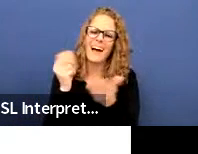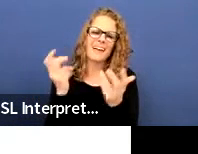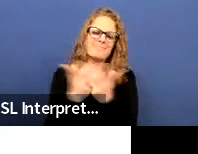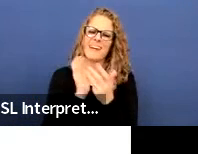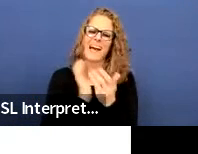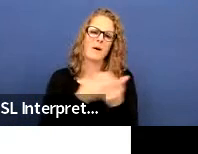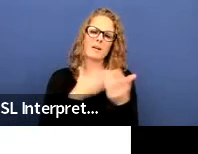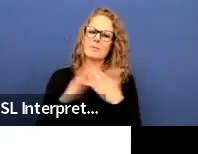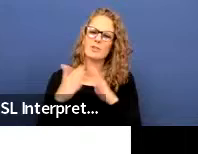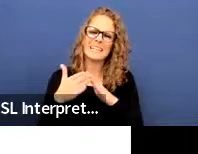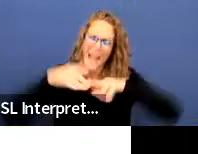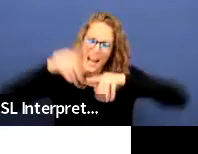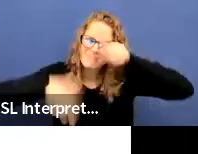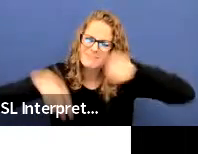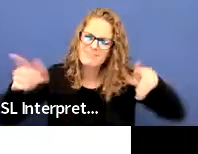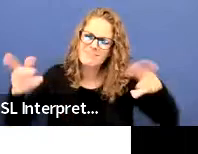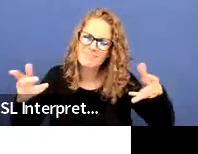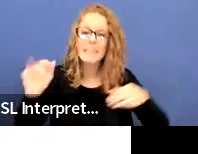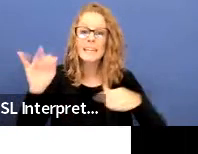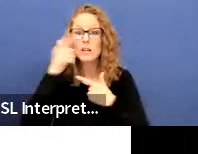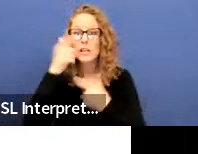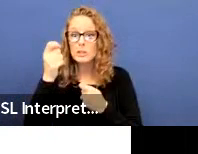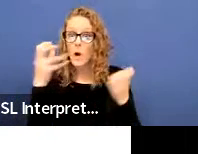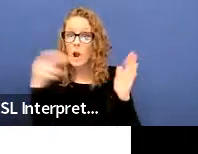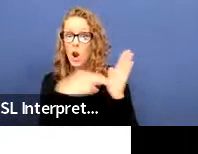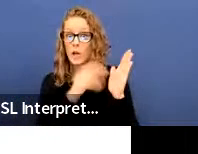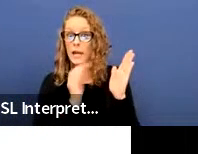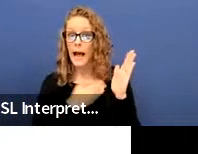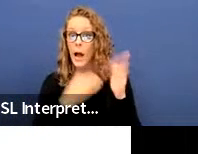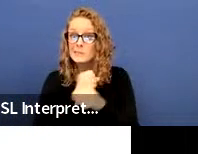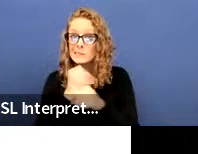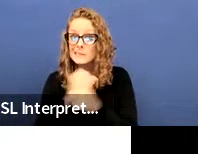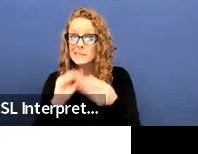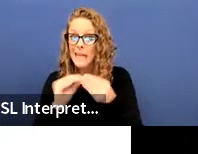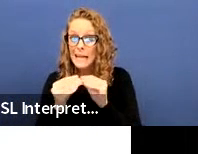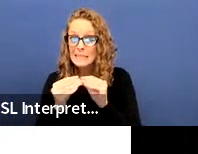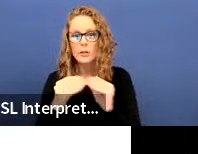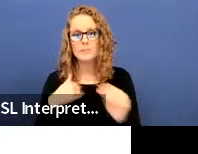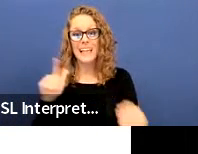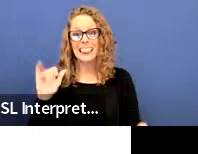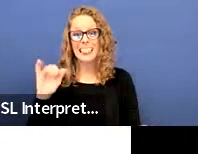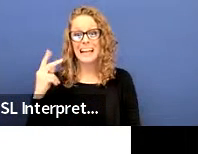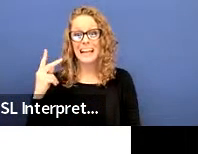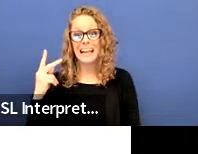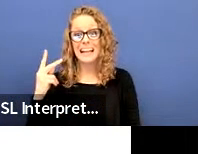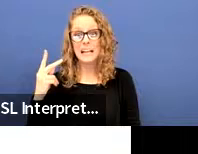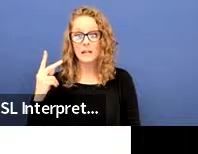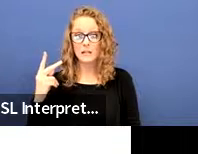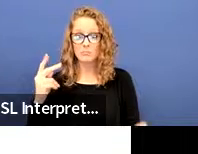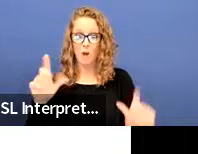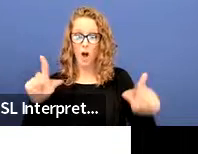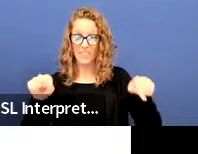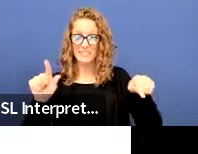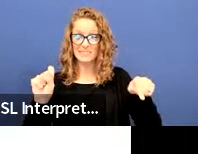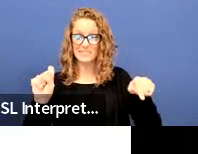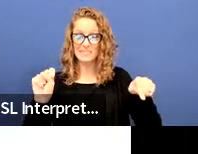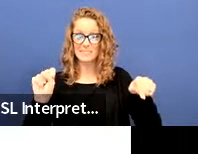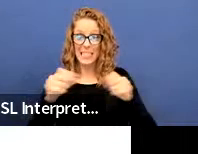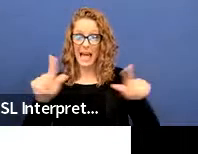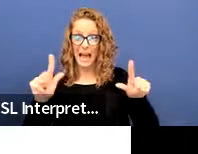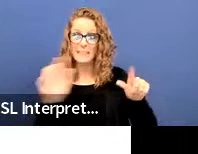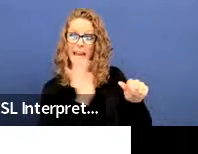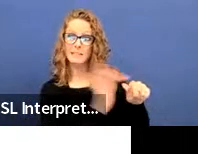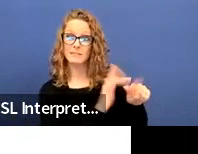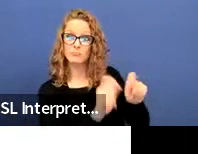are interested in looking at some of our stats, there is actually a hyperlink that's on this slide where you can go look at